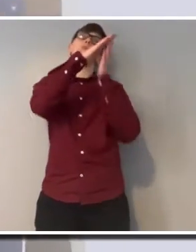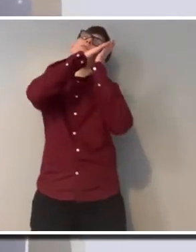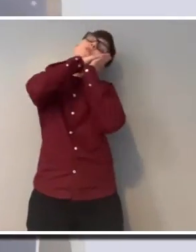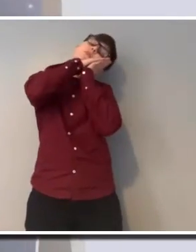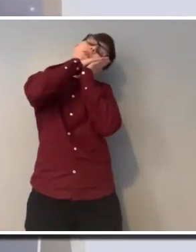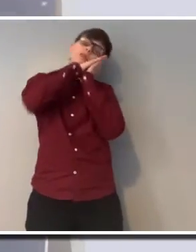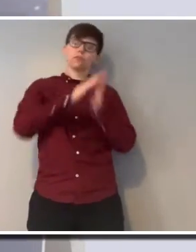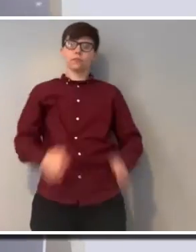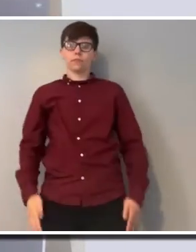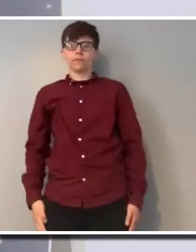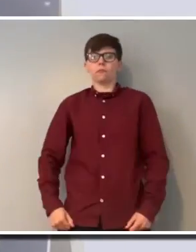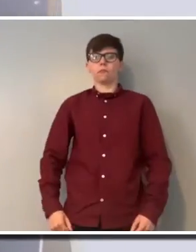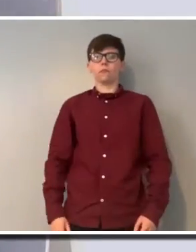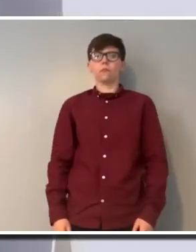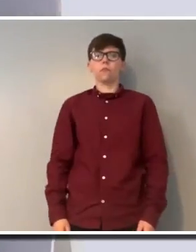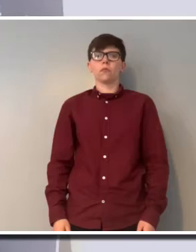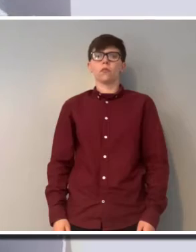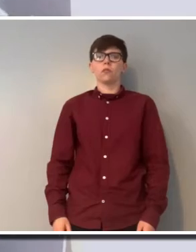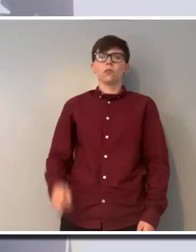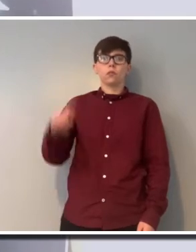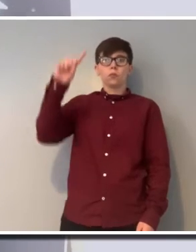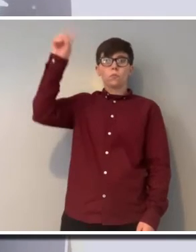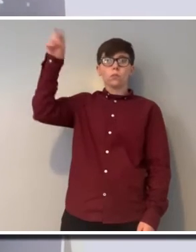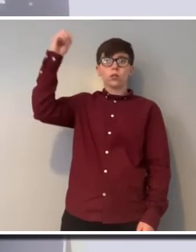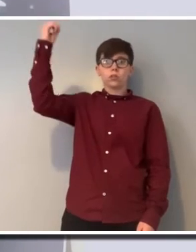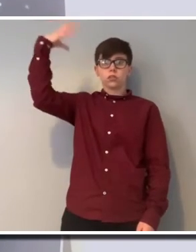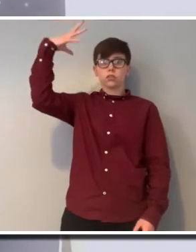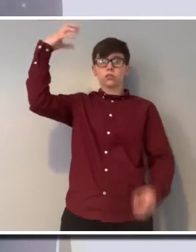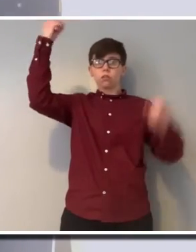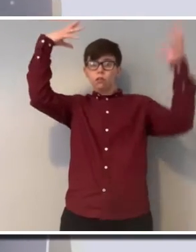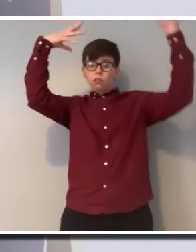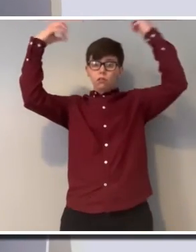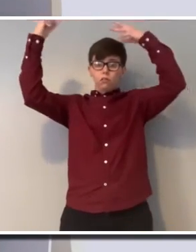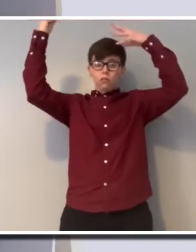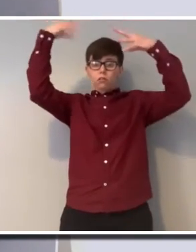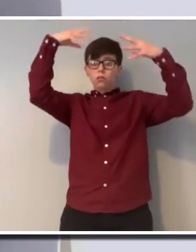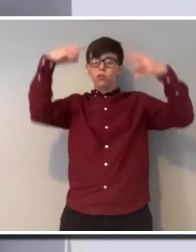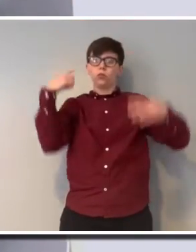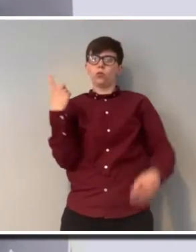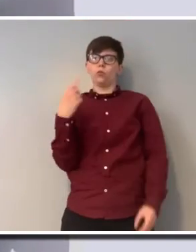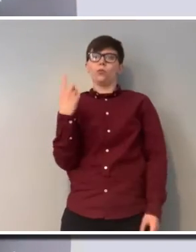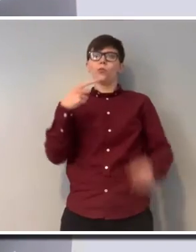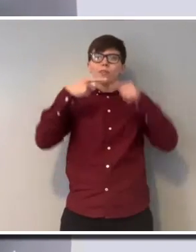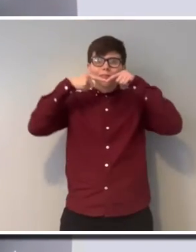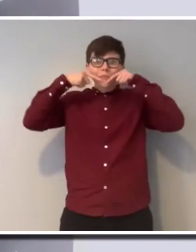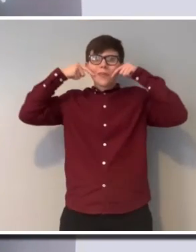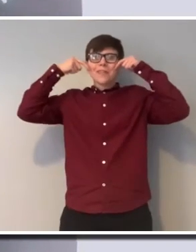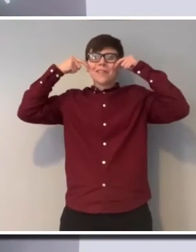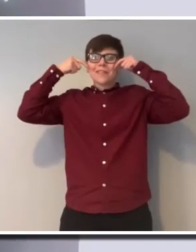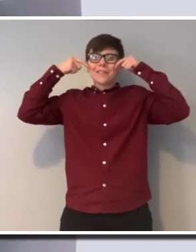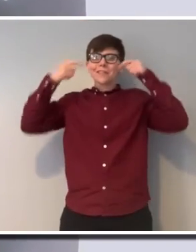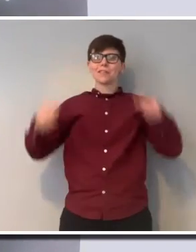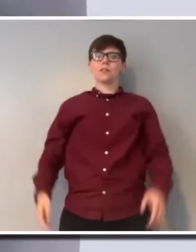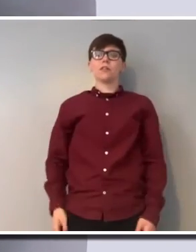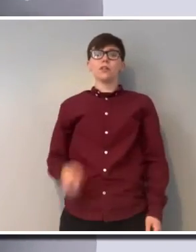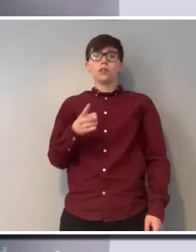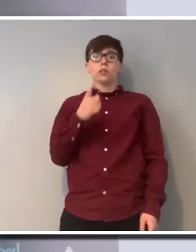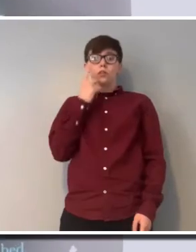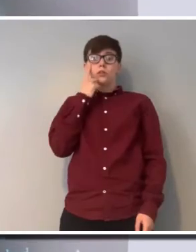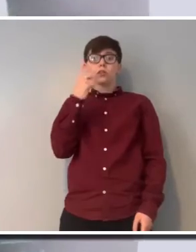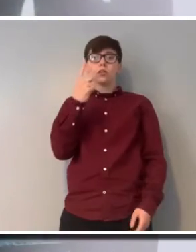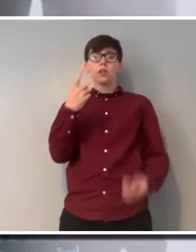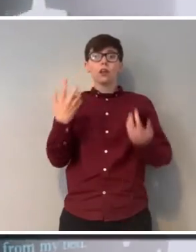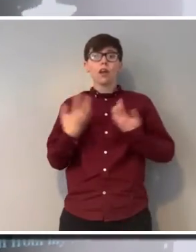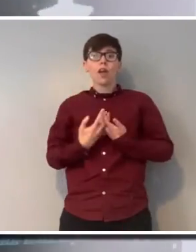Now, my star shines overhead, where I can see him from my bed. The